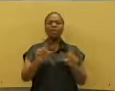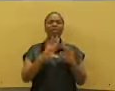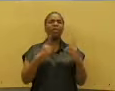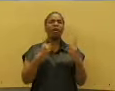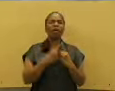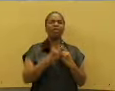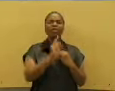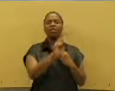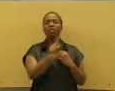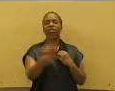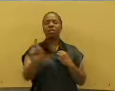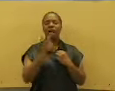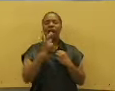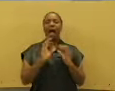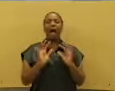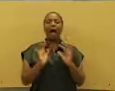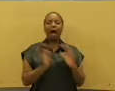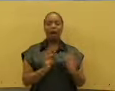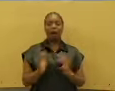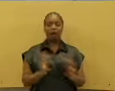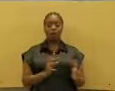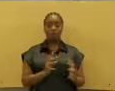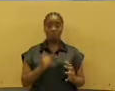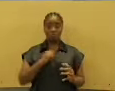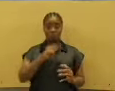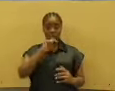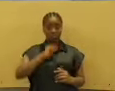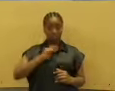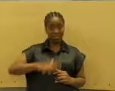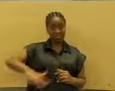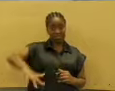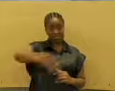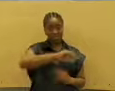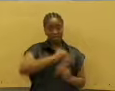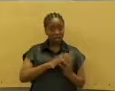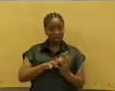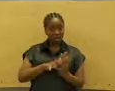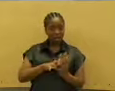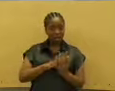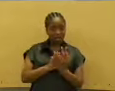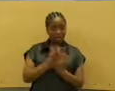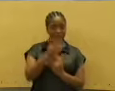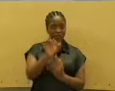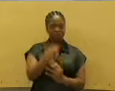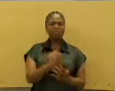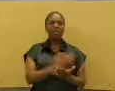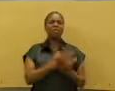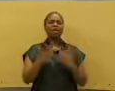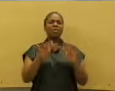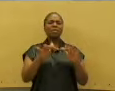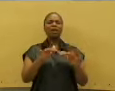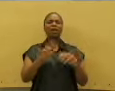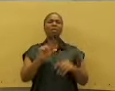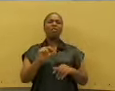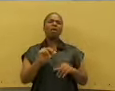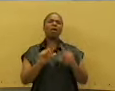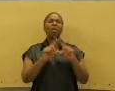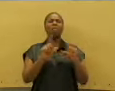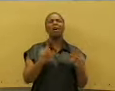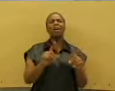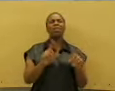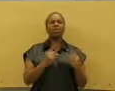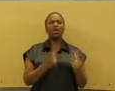to see how far they are from making their spaces inclusive, right? And some people might say, oh no, but we're stretching things a